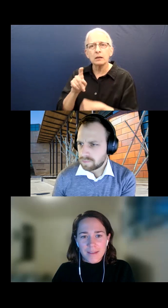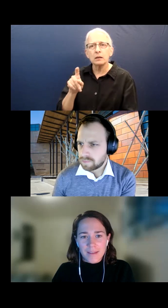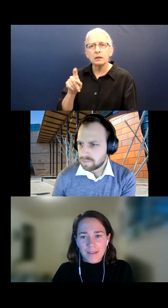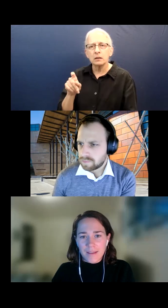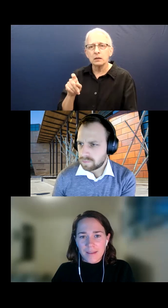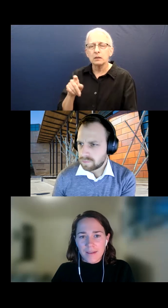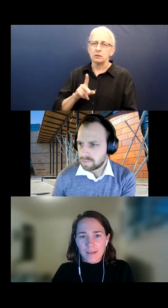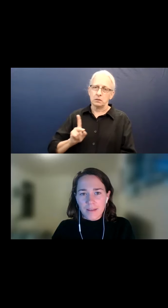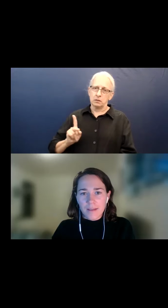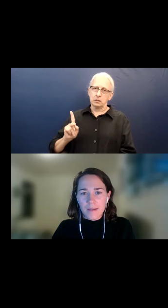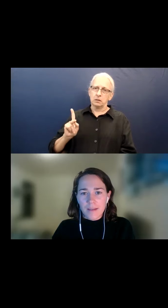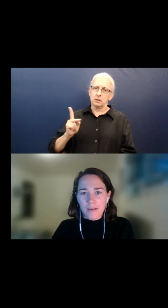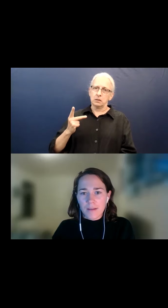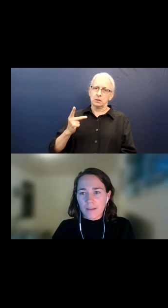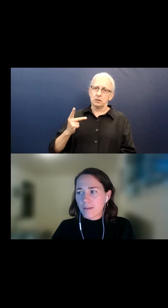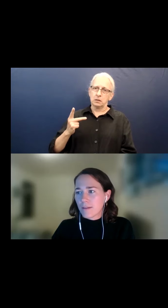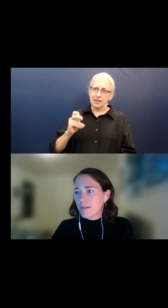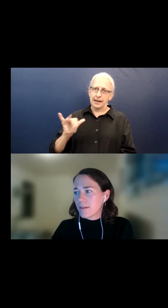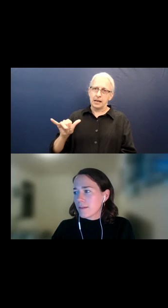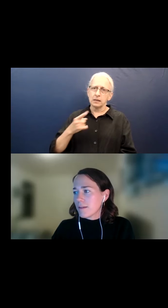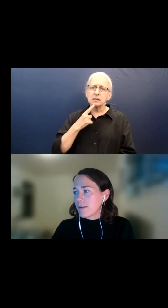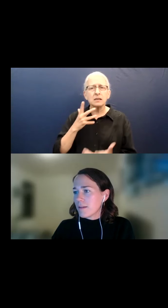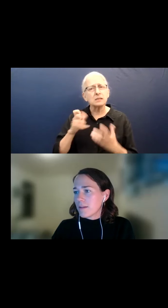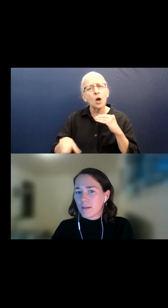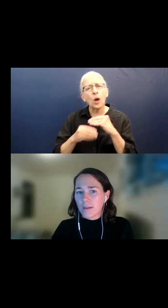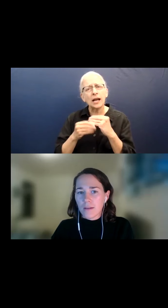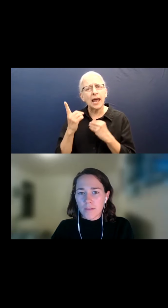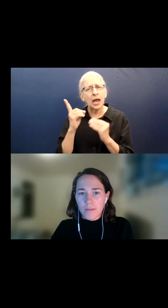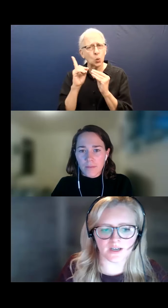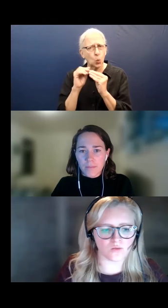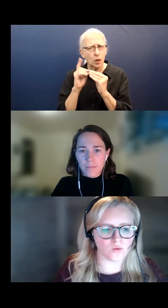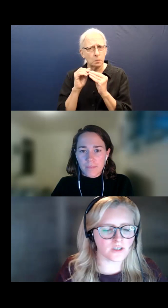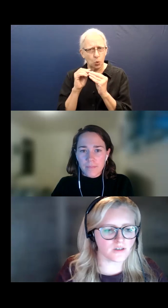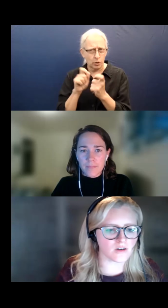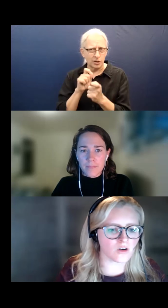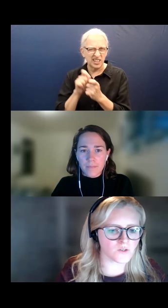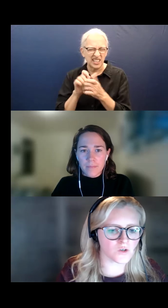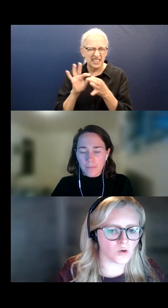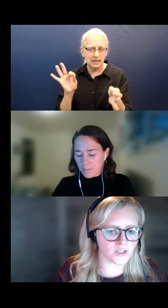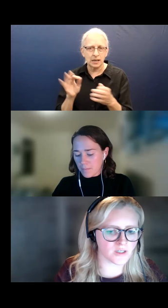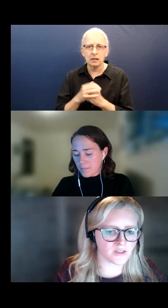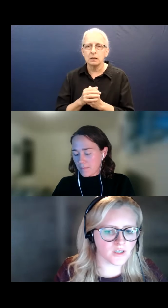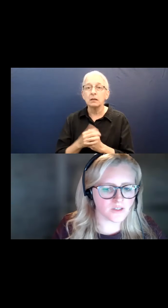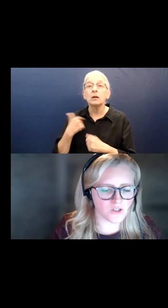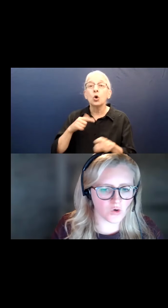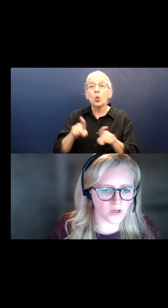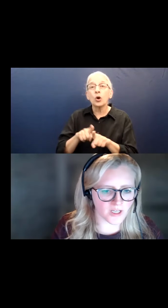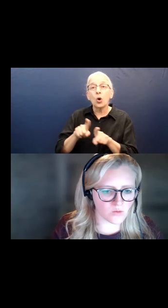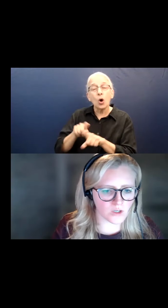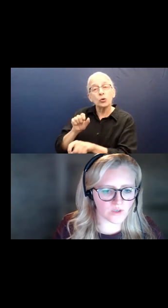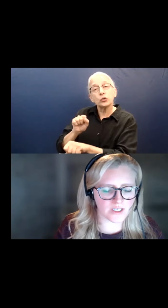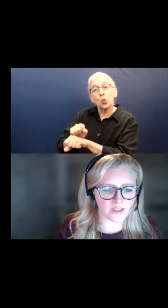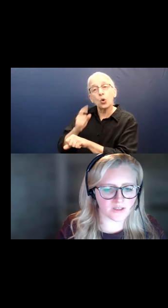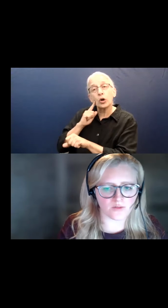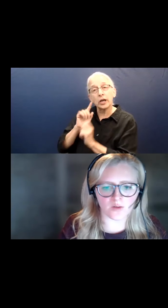This is Kelly. I will just add one additional detail, which is that we are also working to